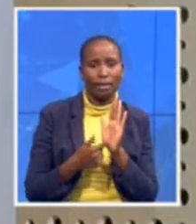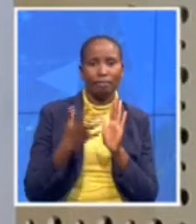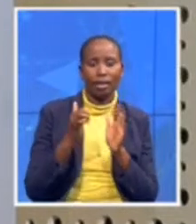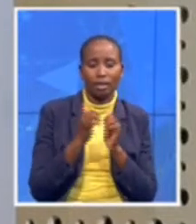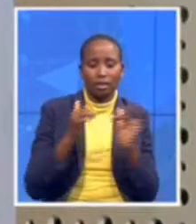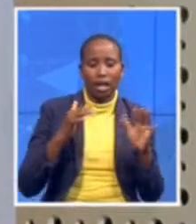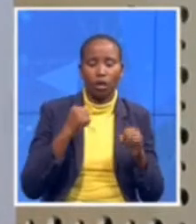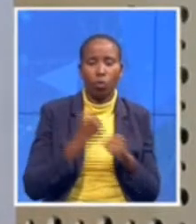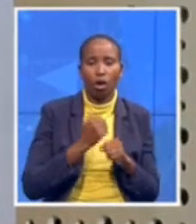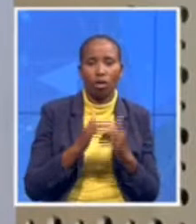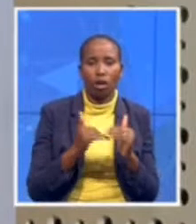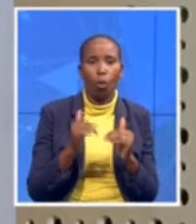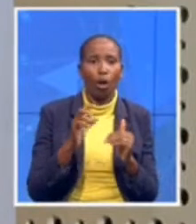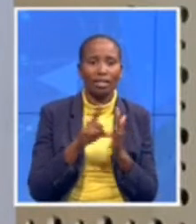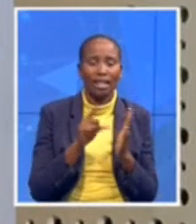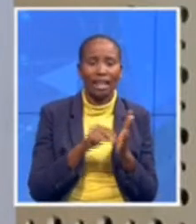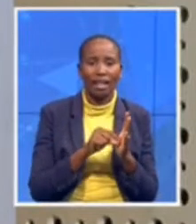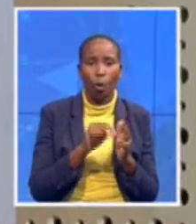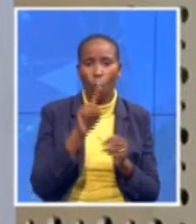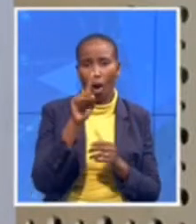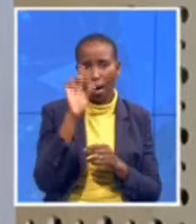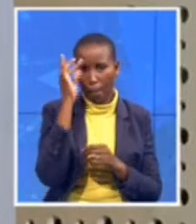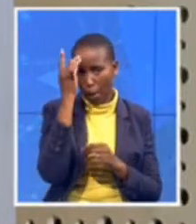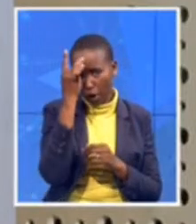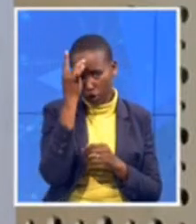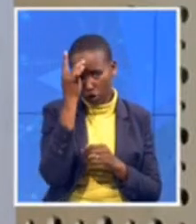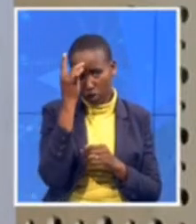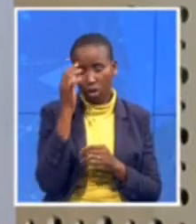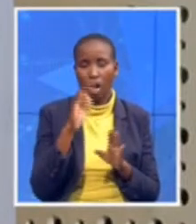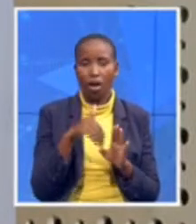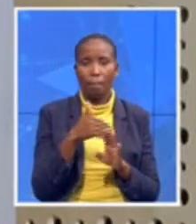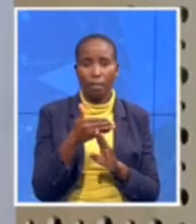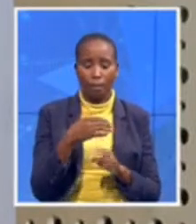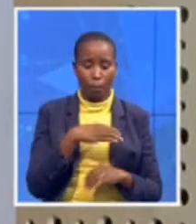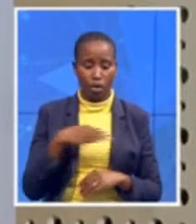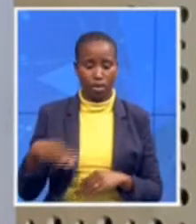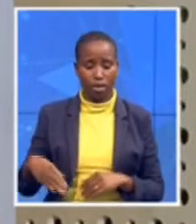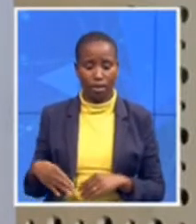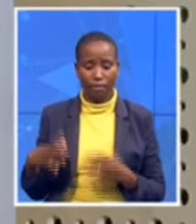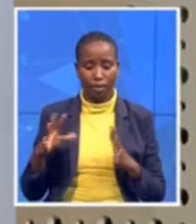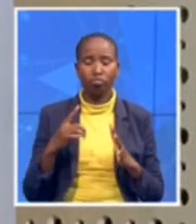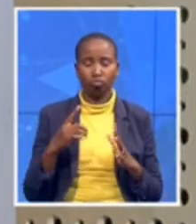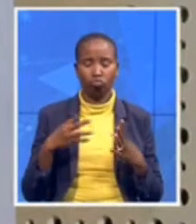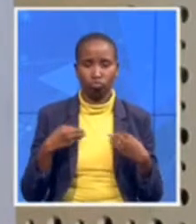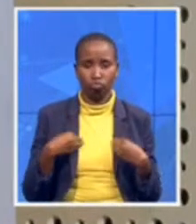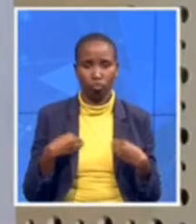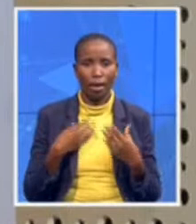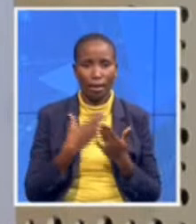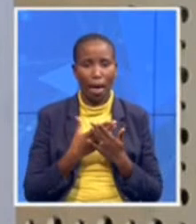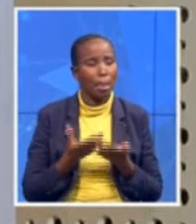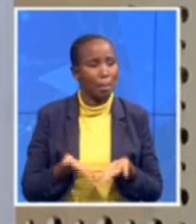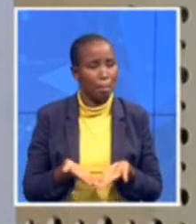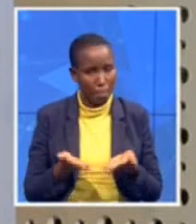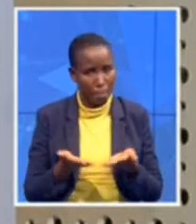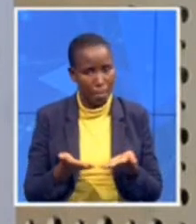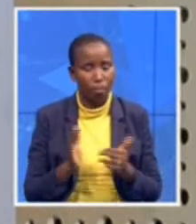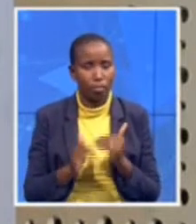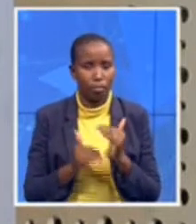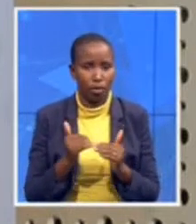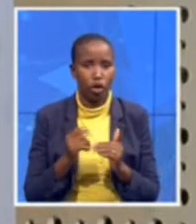has proclaimed the date of operation, we are today creating an opportunity, ladies and